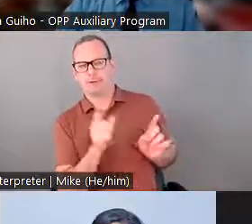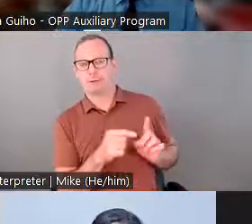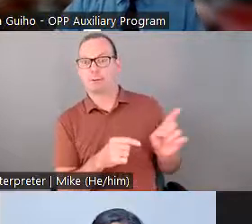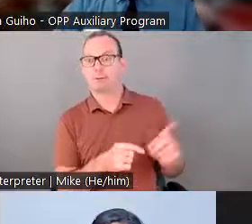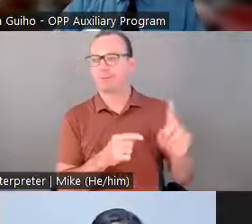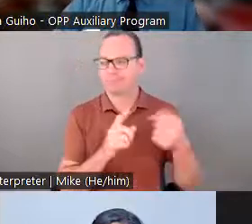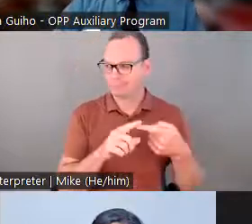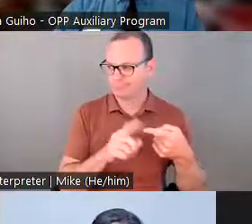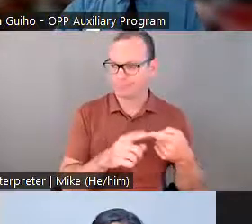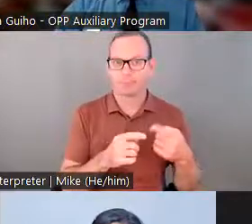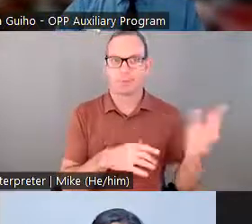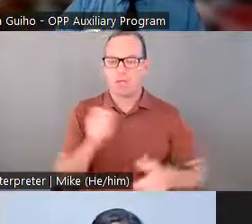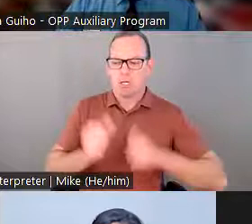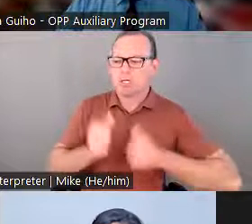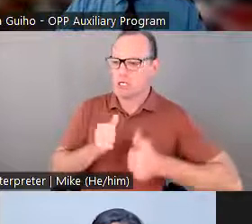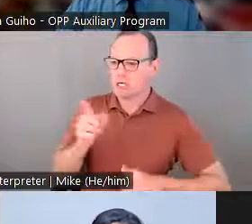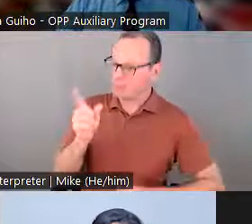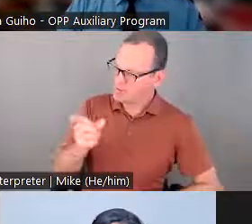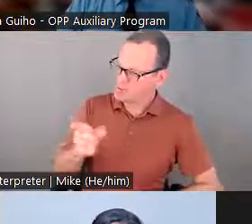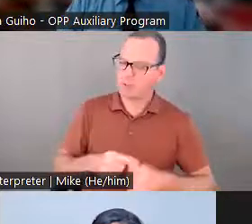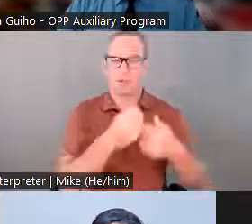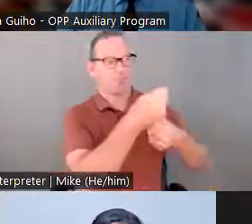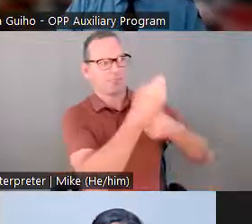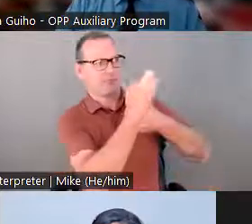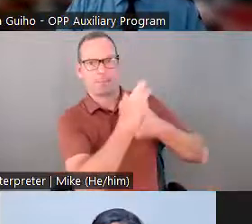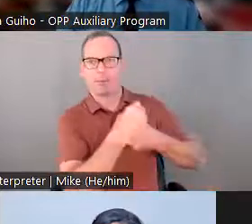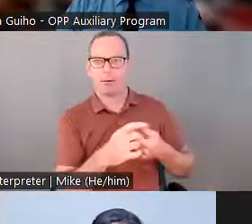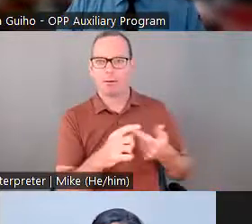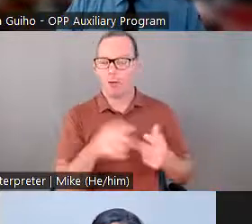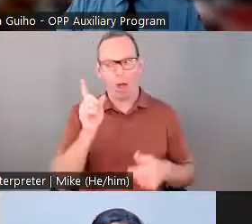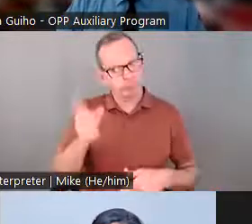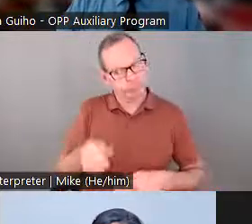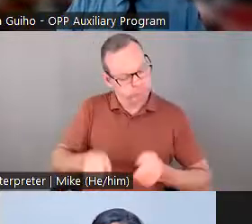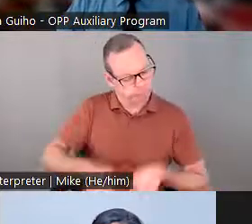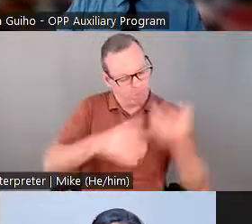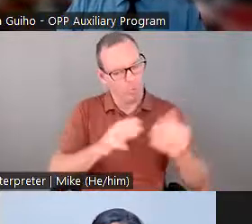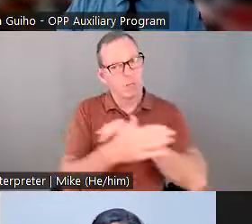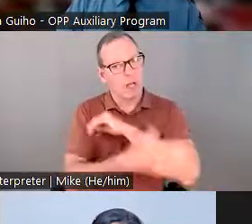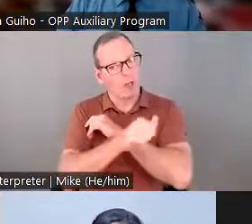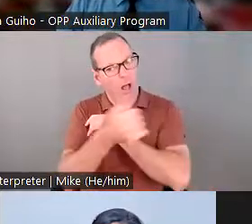house. You're going to be deported. Those things just don't happen with the CRA ever.